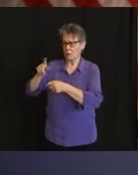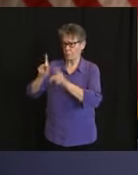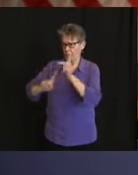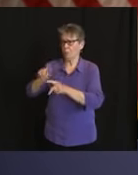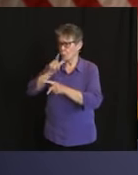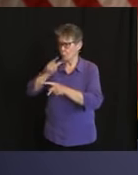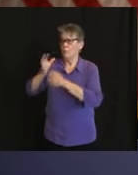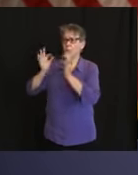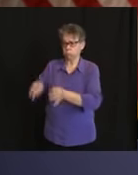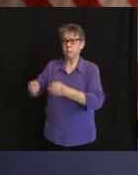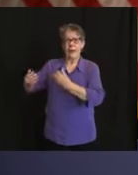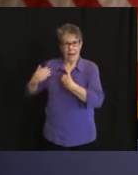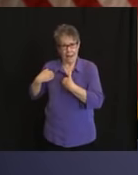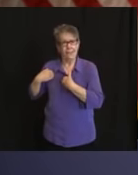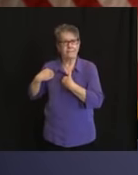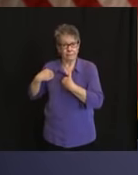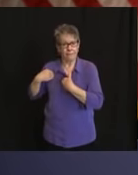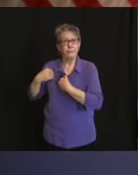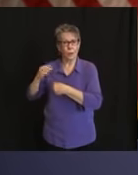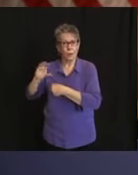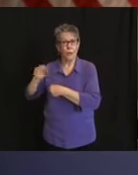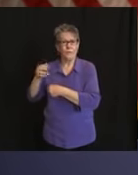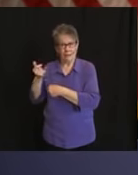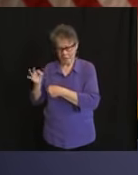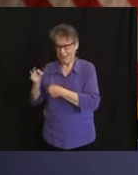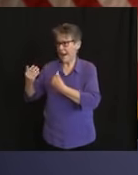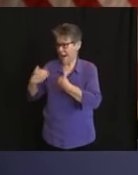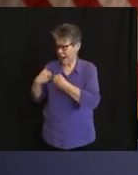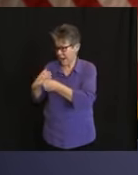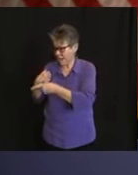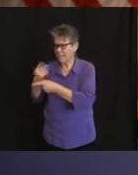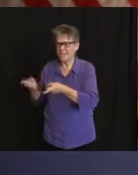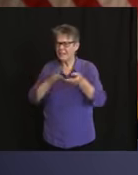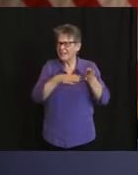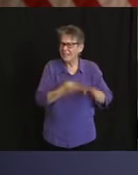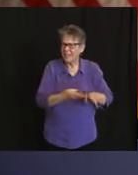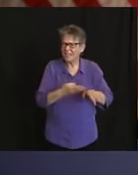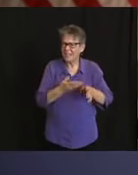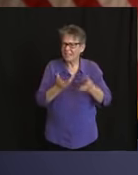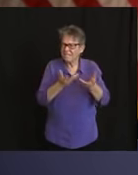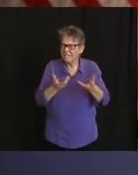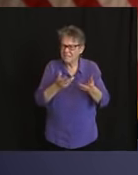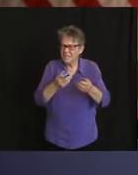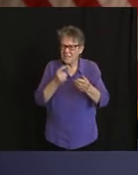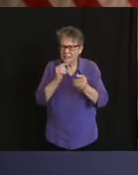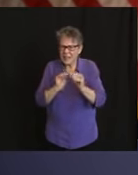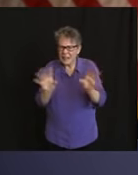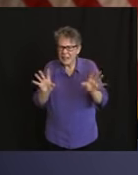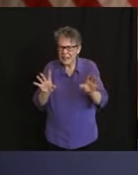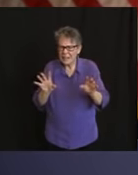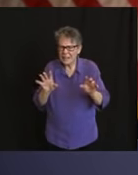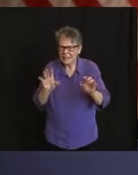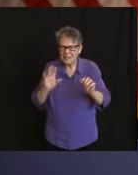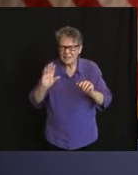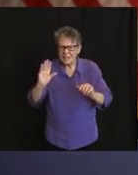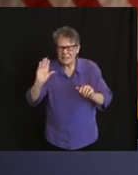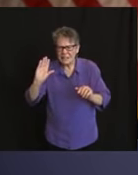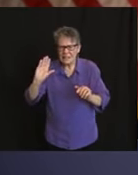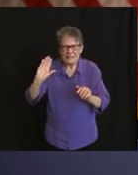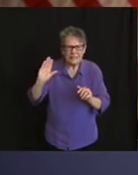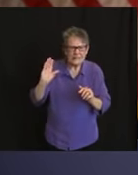2 negative swabs after. Is that part of the issue why we're not reporting recoveries because we don't have